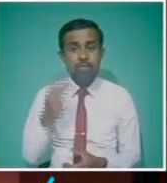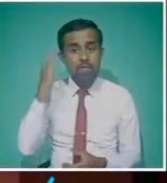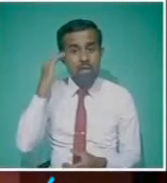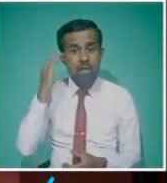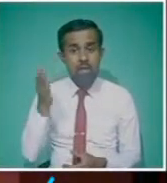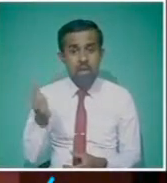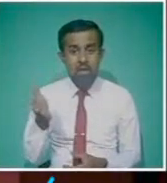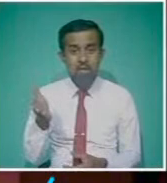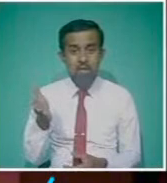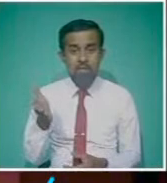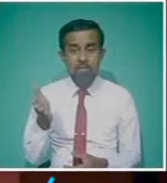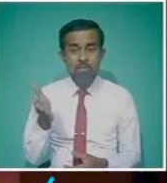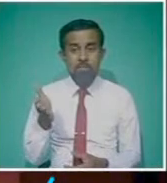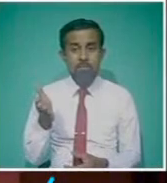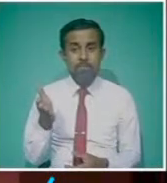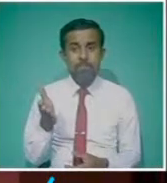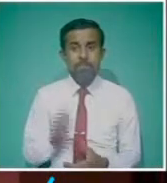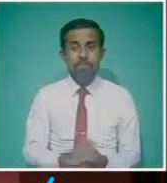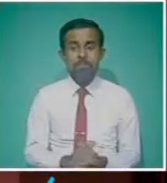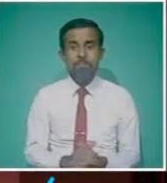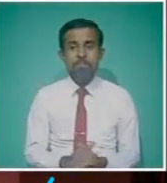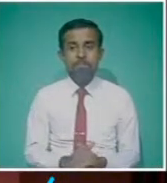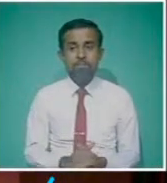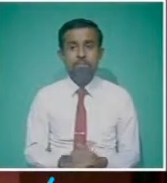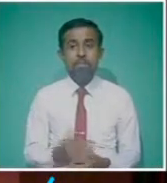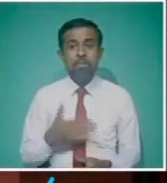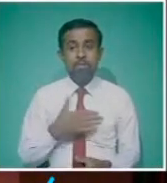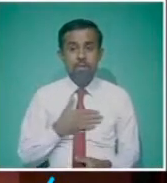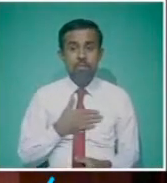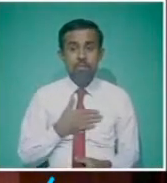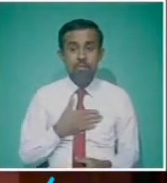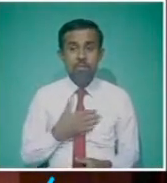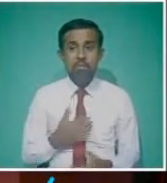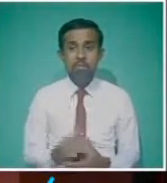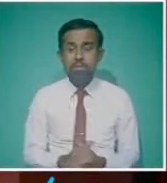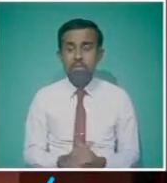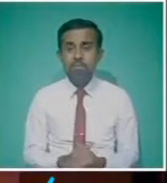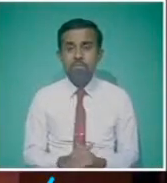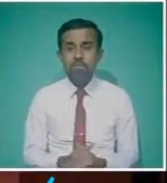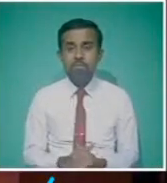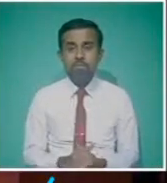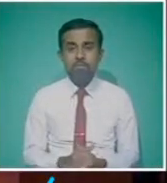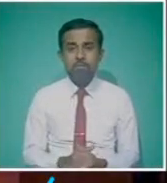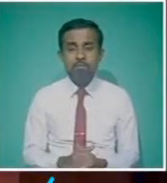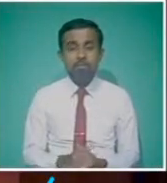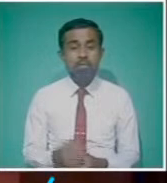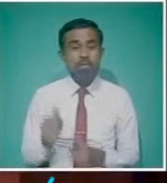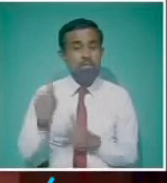acknowledgement of our shared history with the United Kingdom and its people.